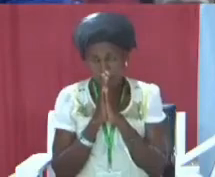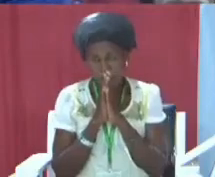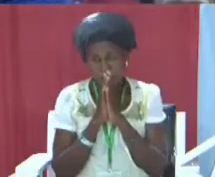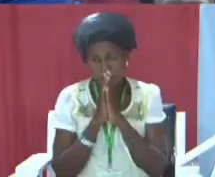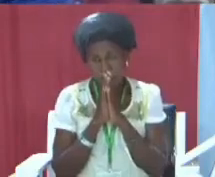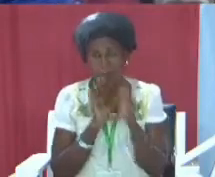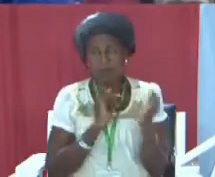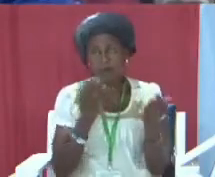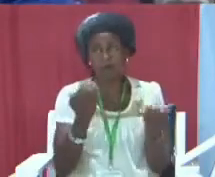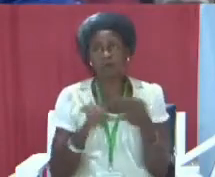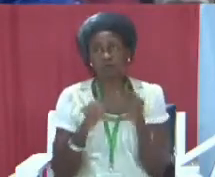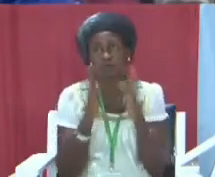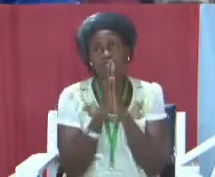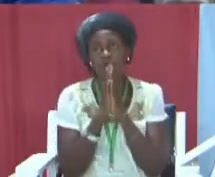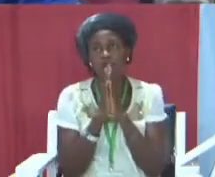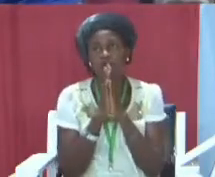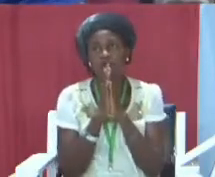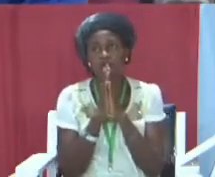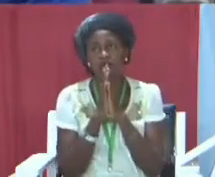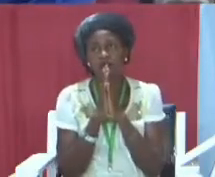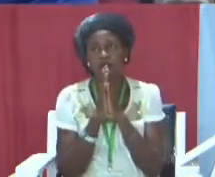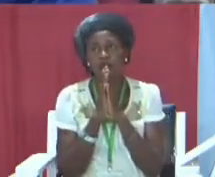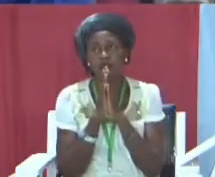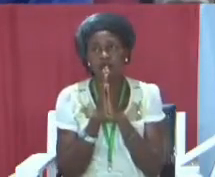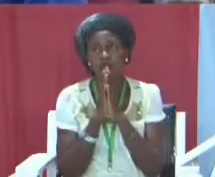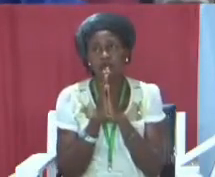I want to pray.